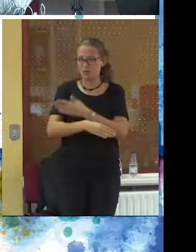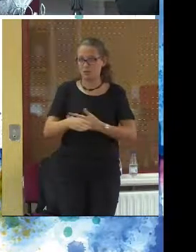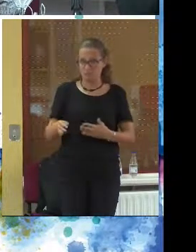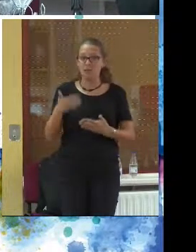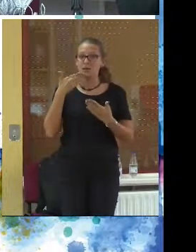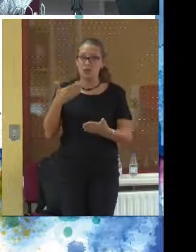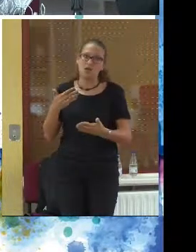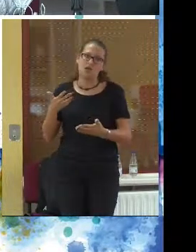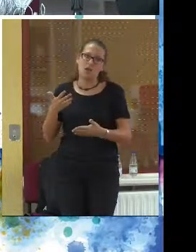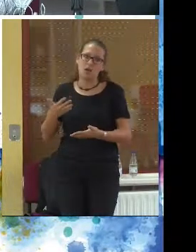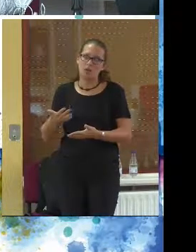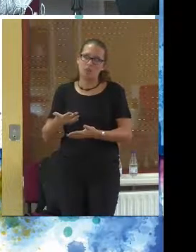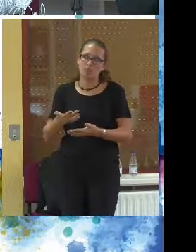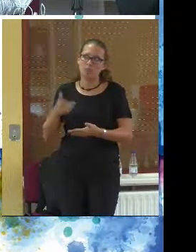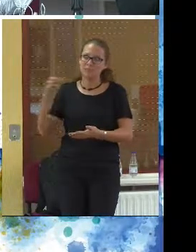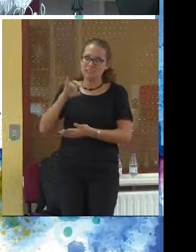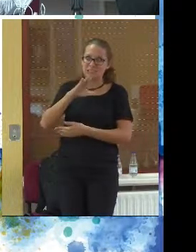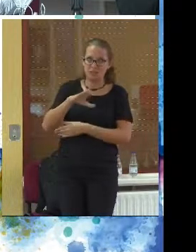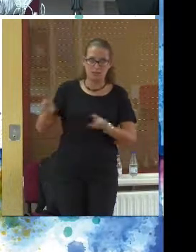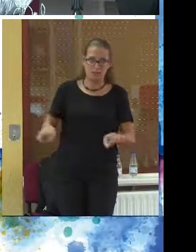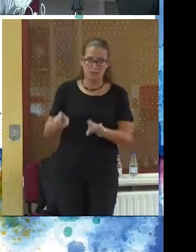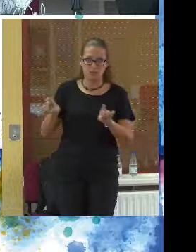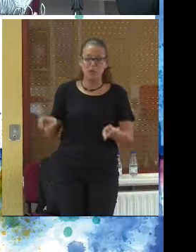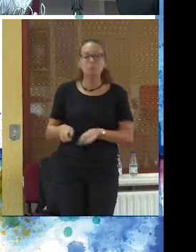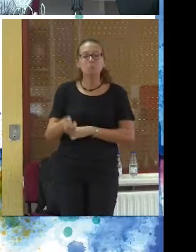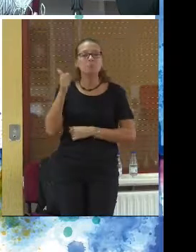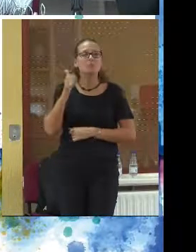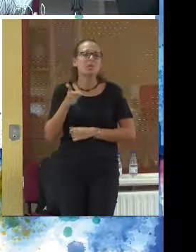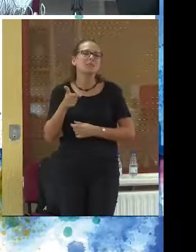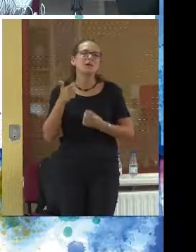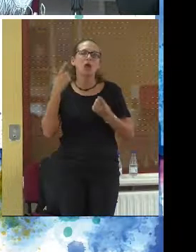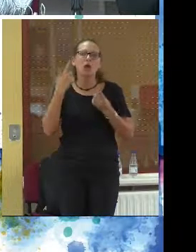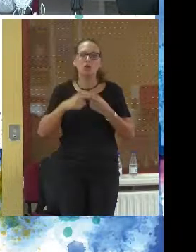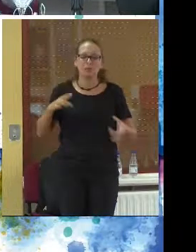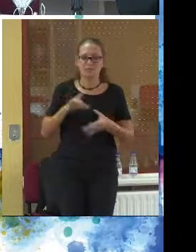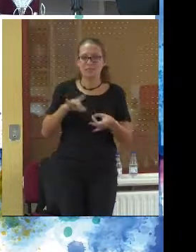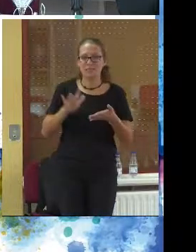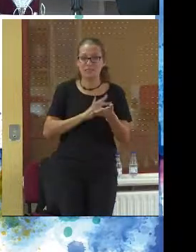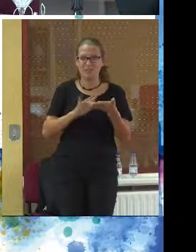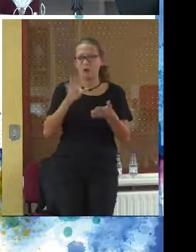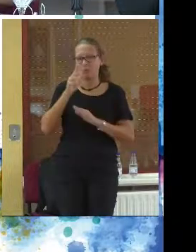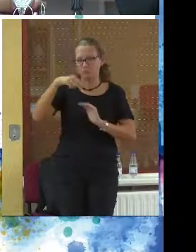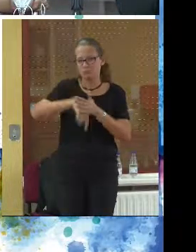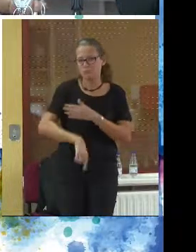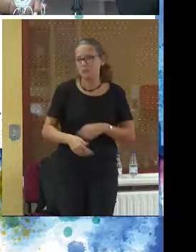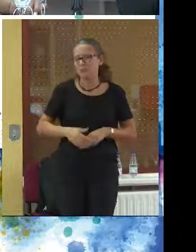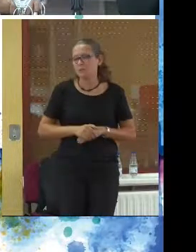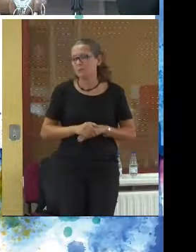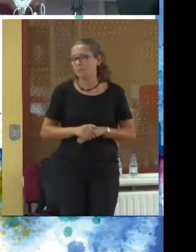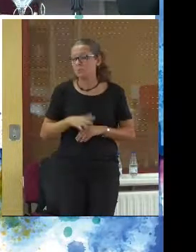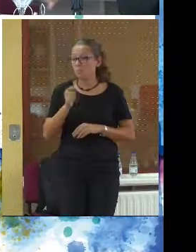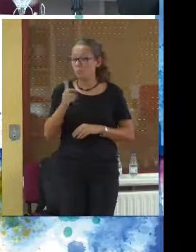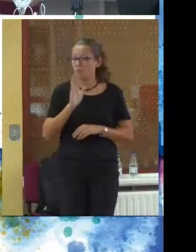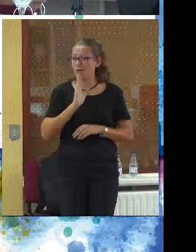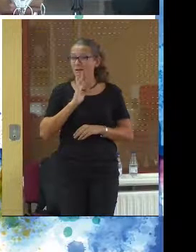and the possibilities given to us by the ICTs. And I'll talk to you about the different apps to be used